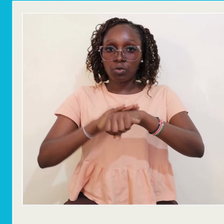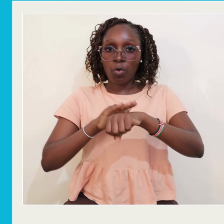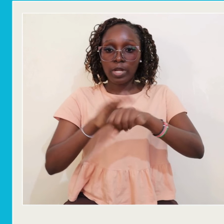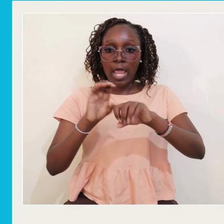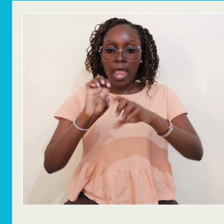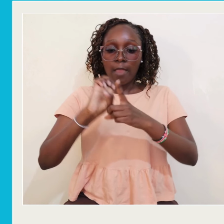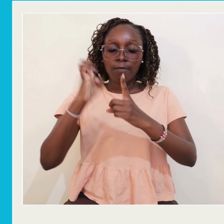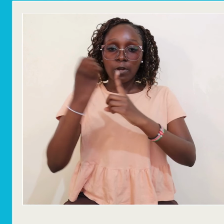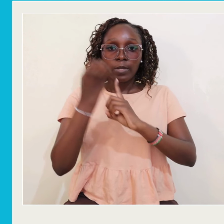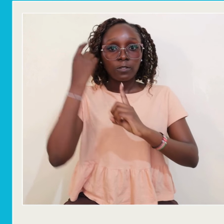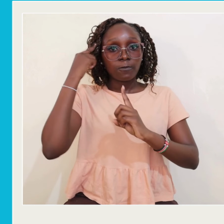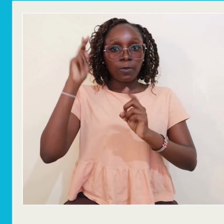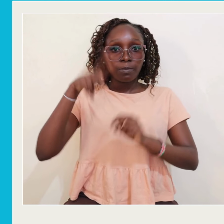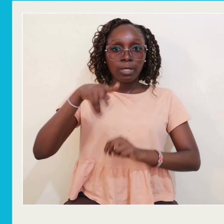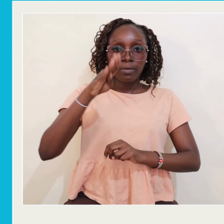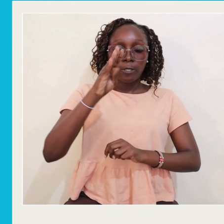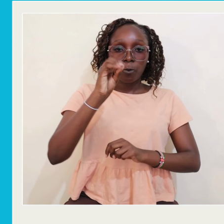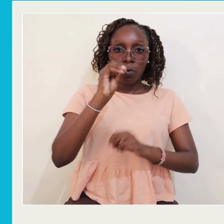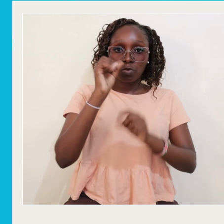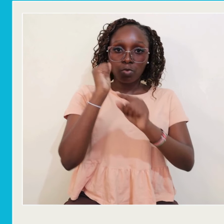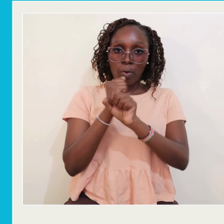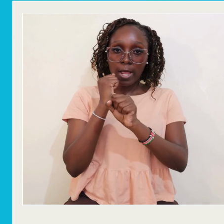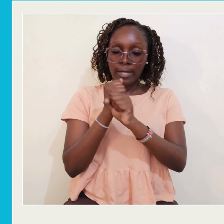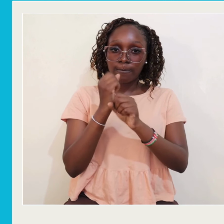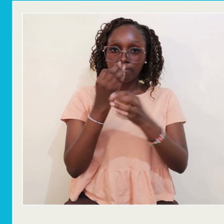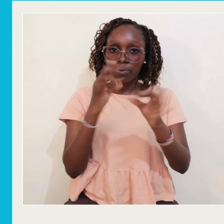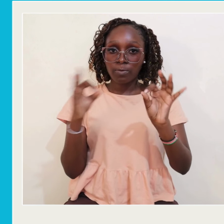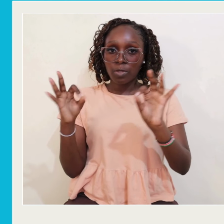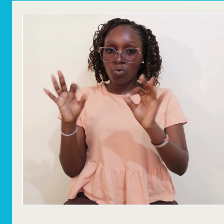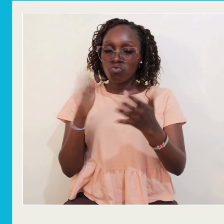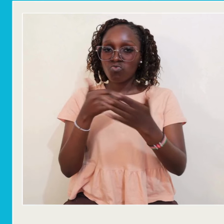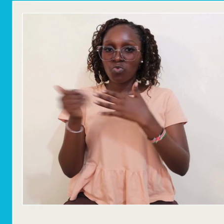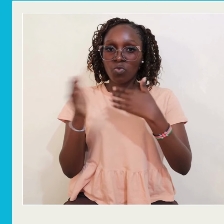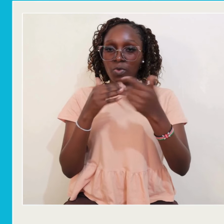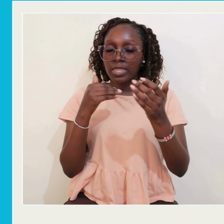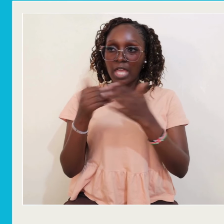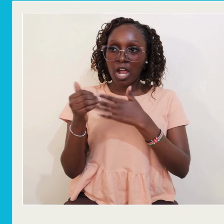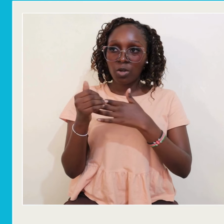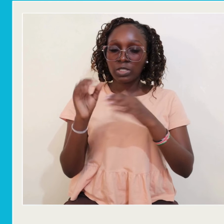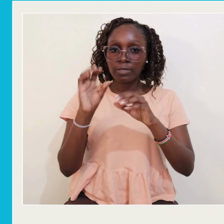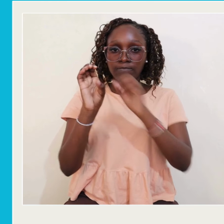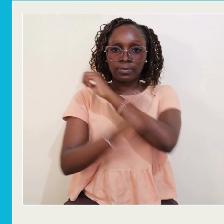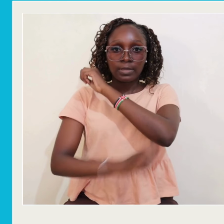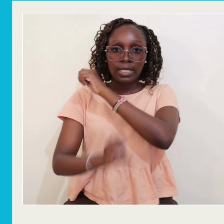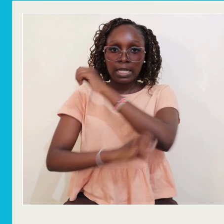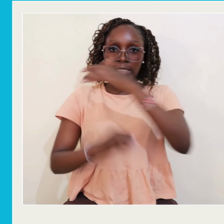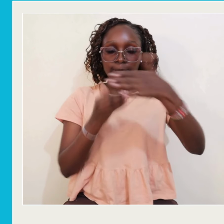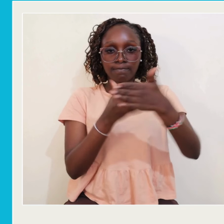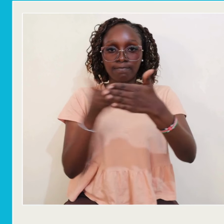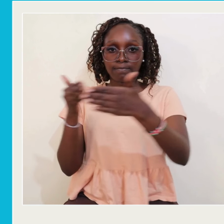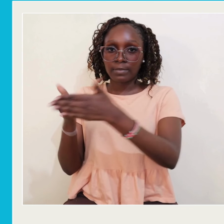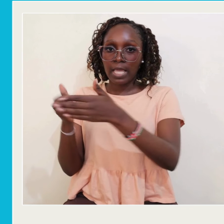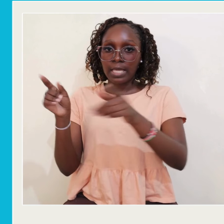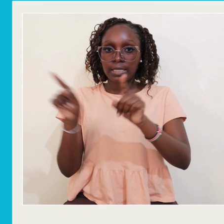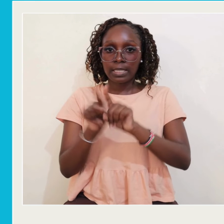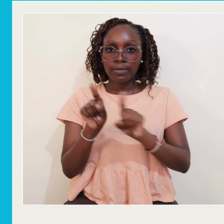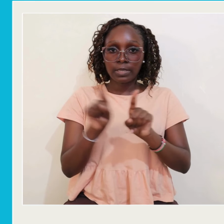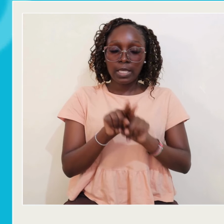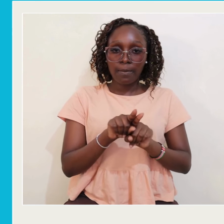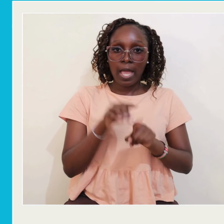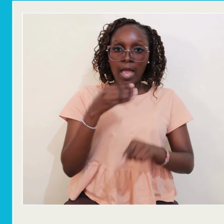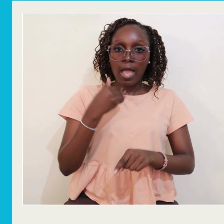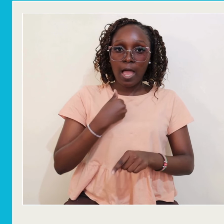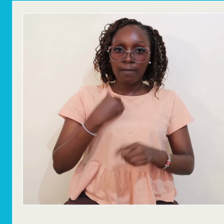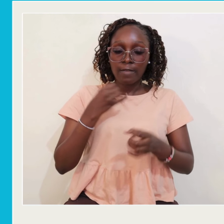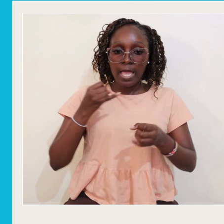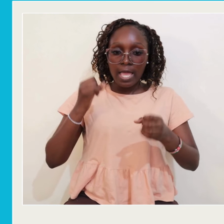conducive environment for PBOs to operate freely without undue state interference. It